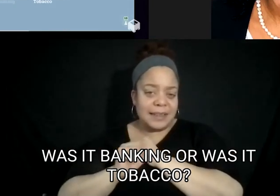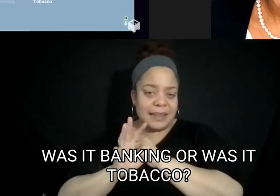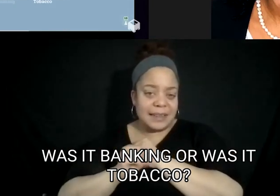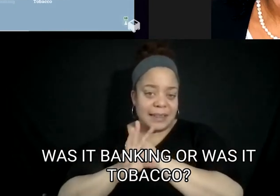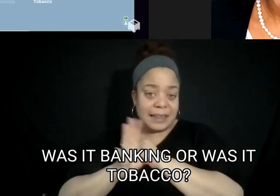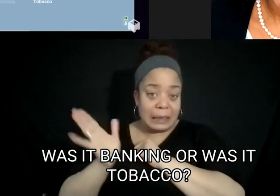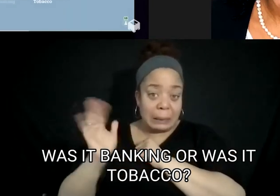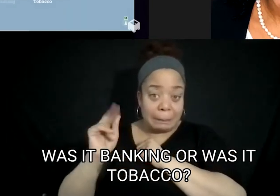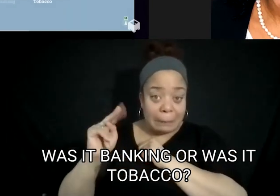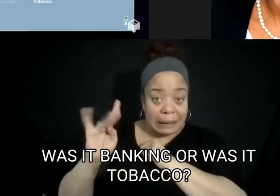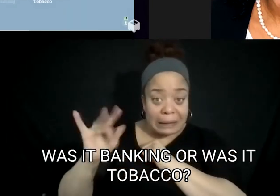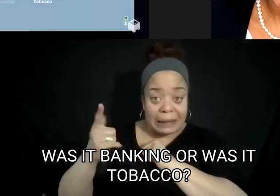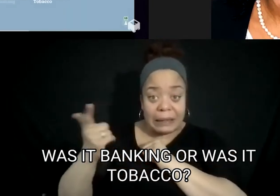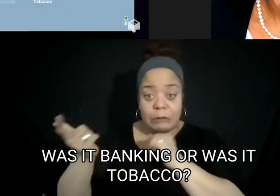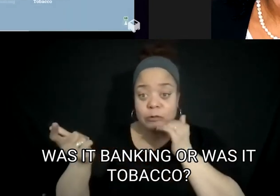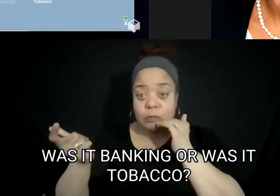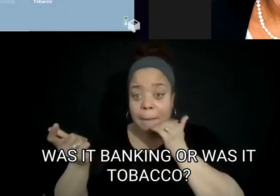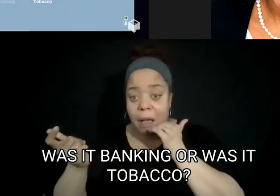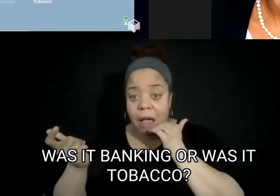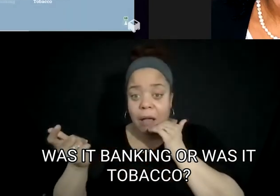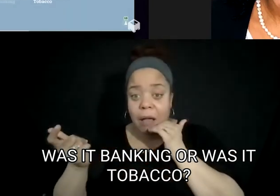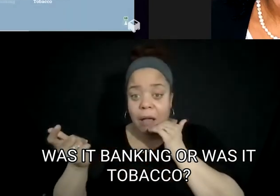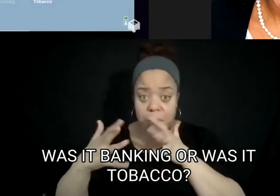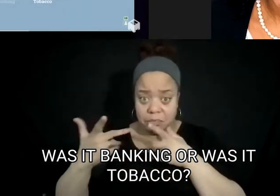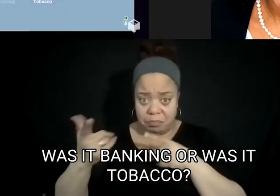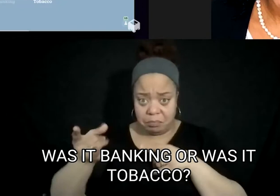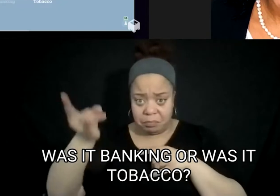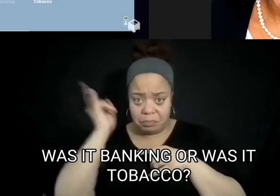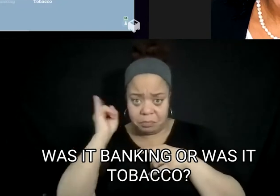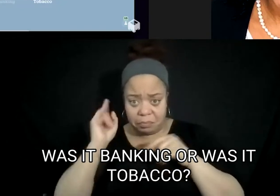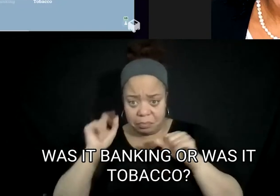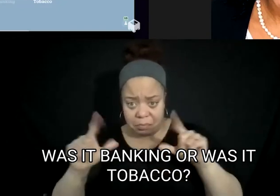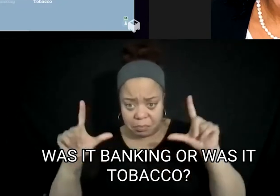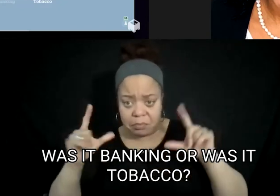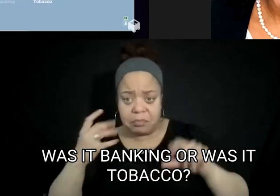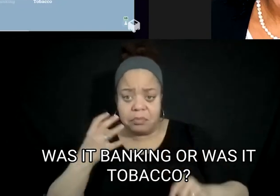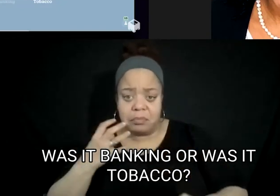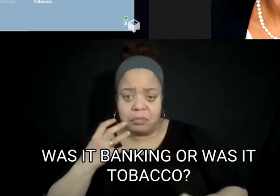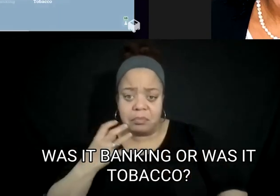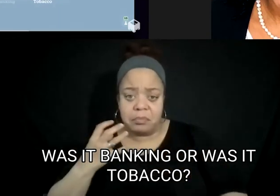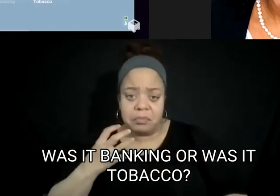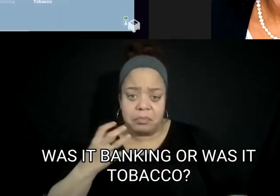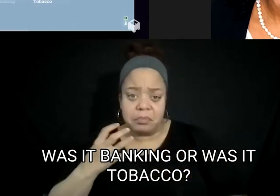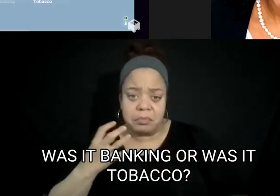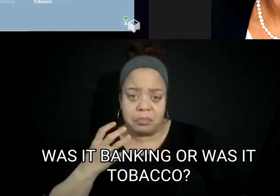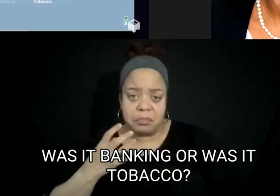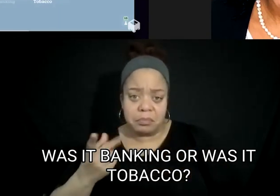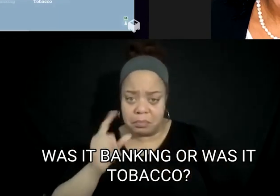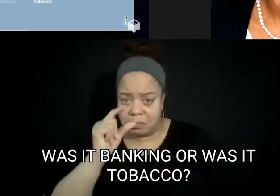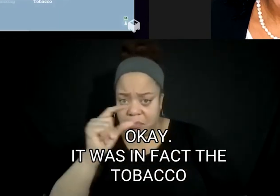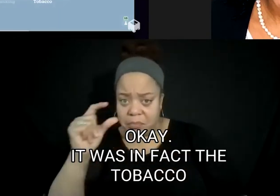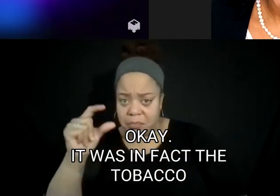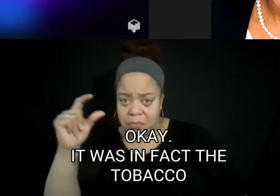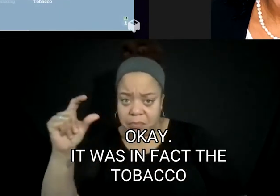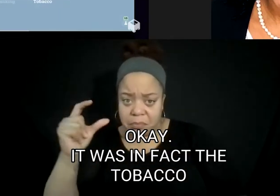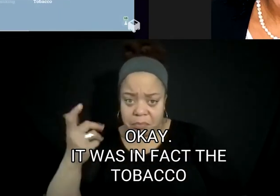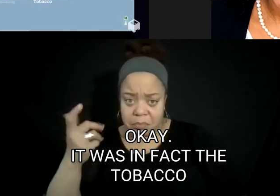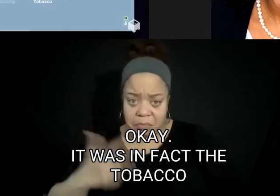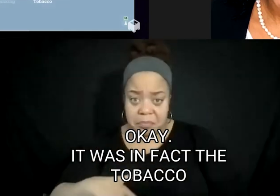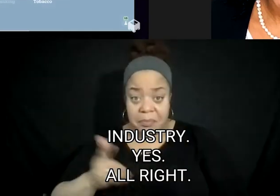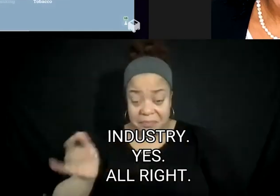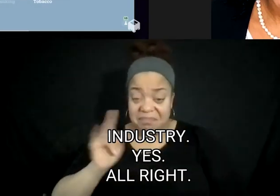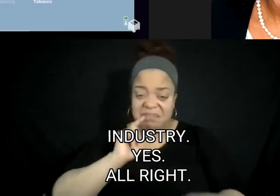Okay. It was, in fact, the tobacco industry. Yes. All right. So let's see how we're doing